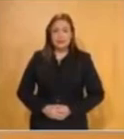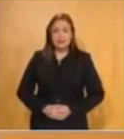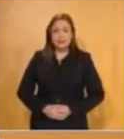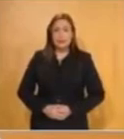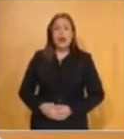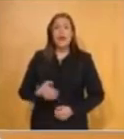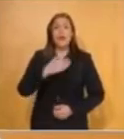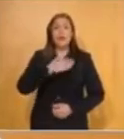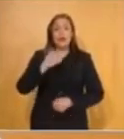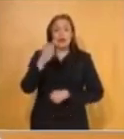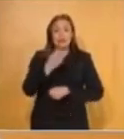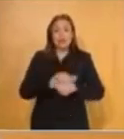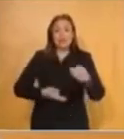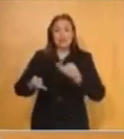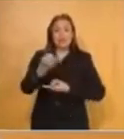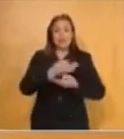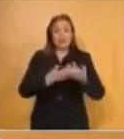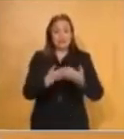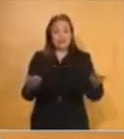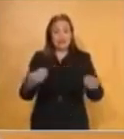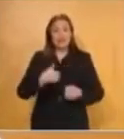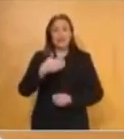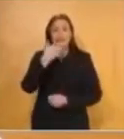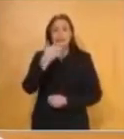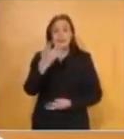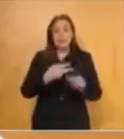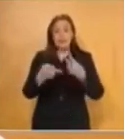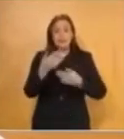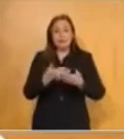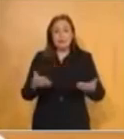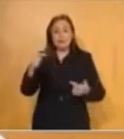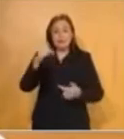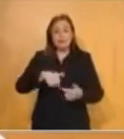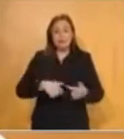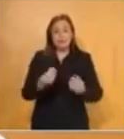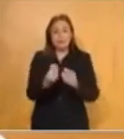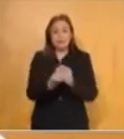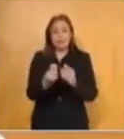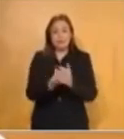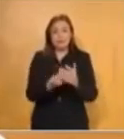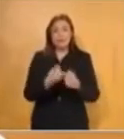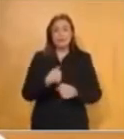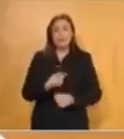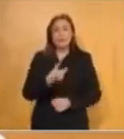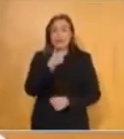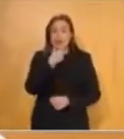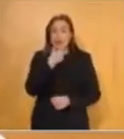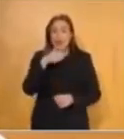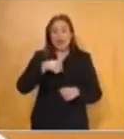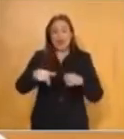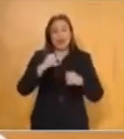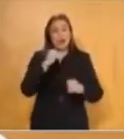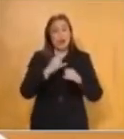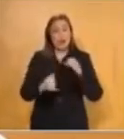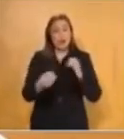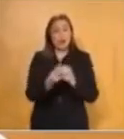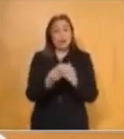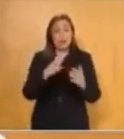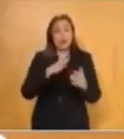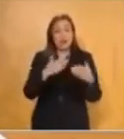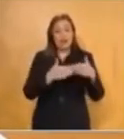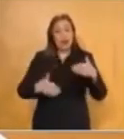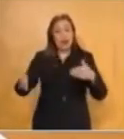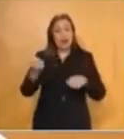Good afternoon, everybody. Welcome to the English class for first grade. This is our last class of the week, and I'm sure you